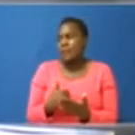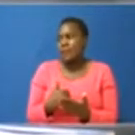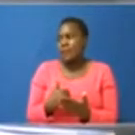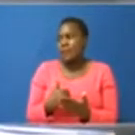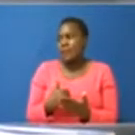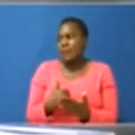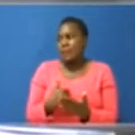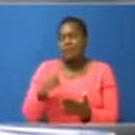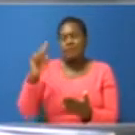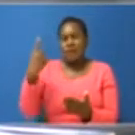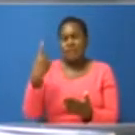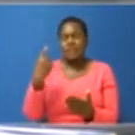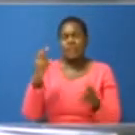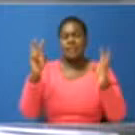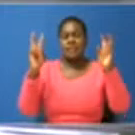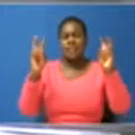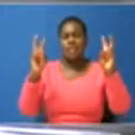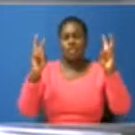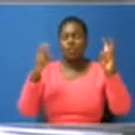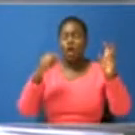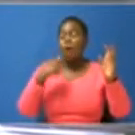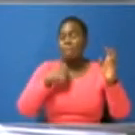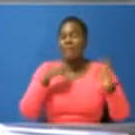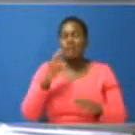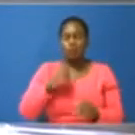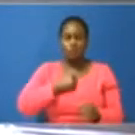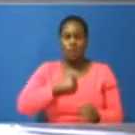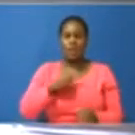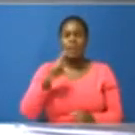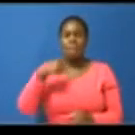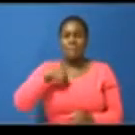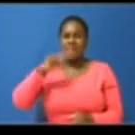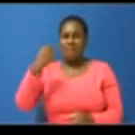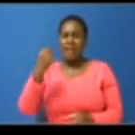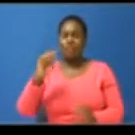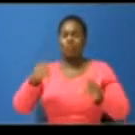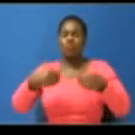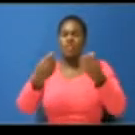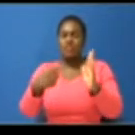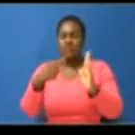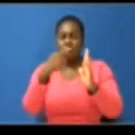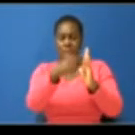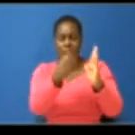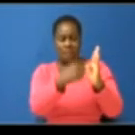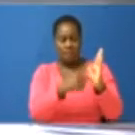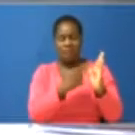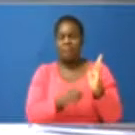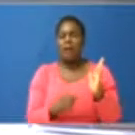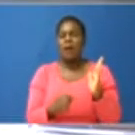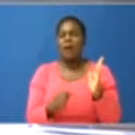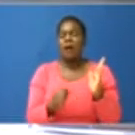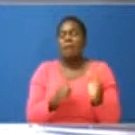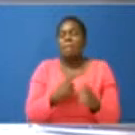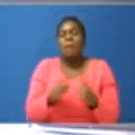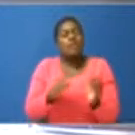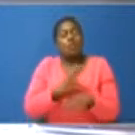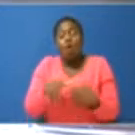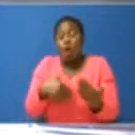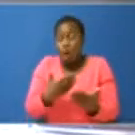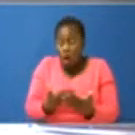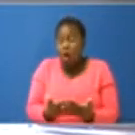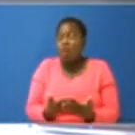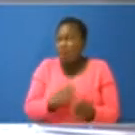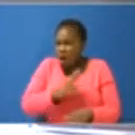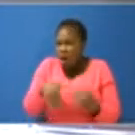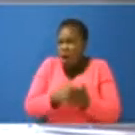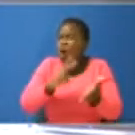mark to issue max okay let's declare that all the candidates failed but uh all actually